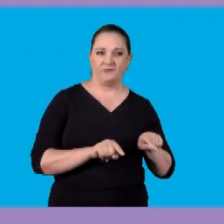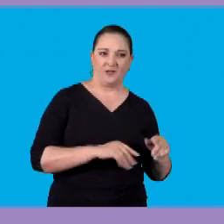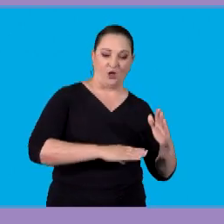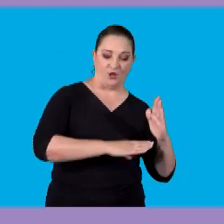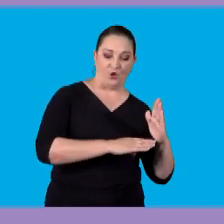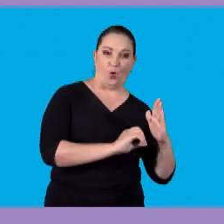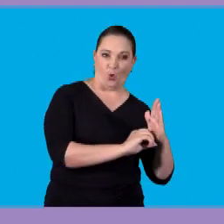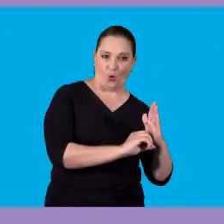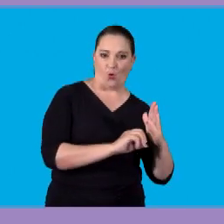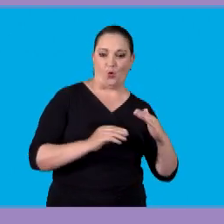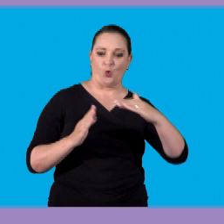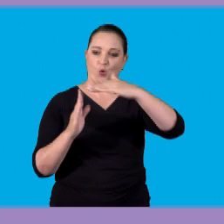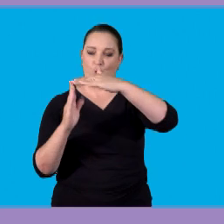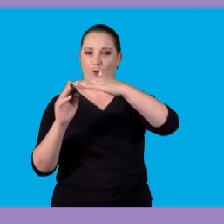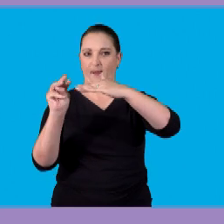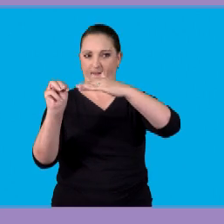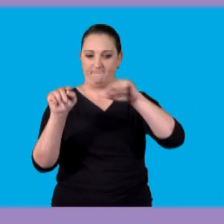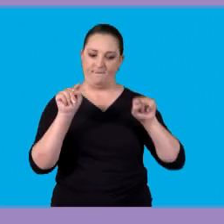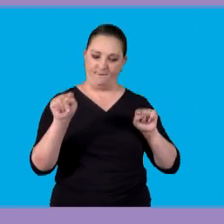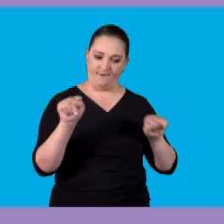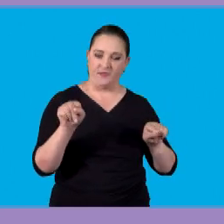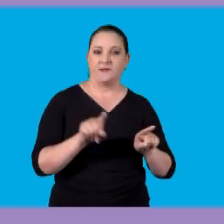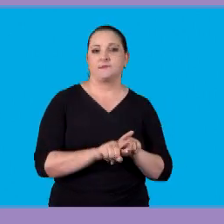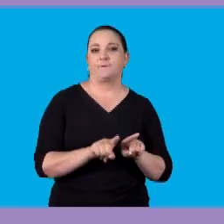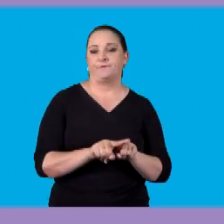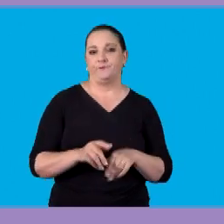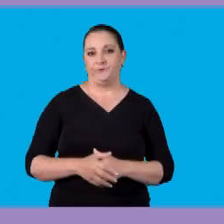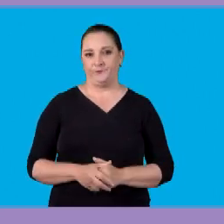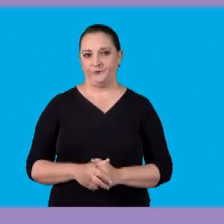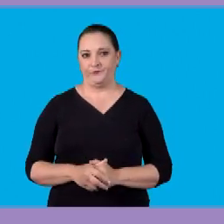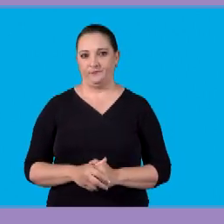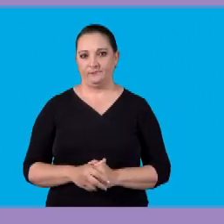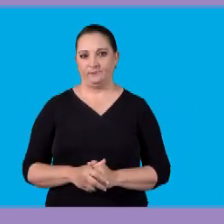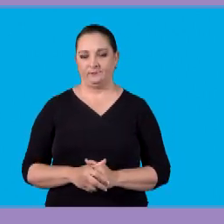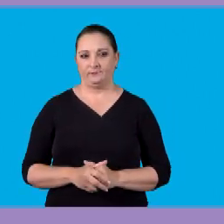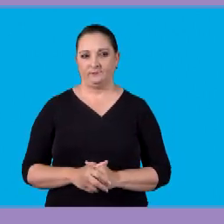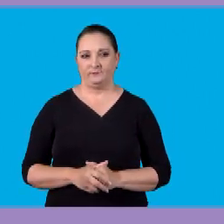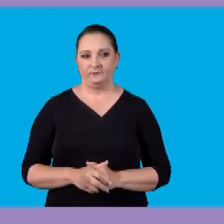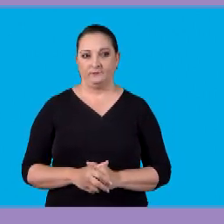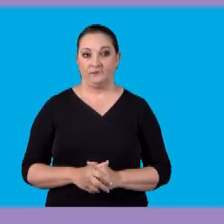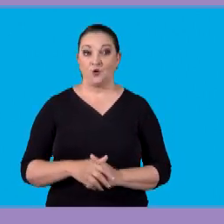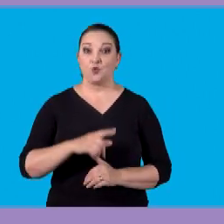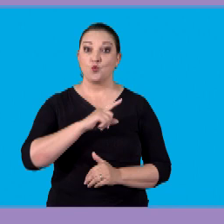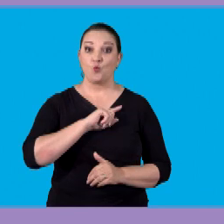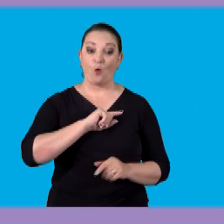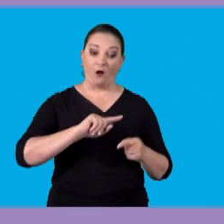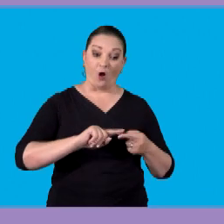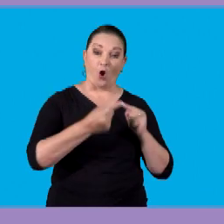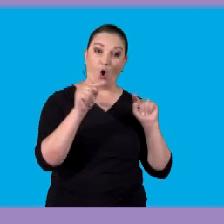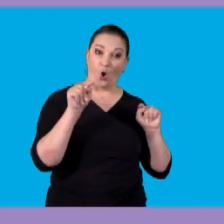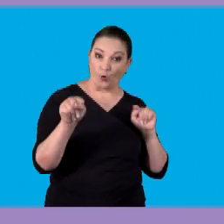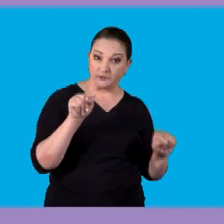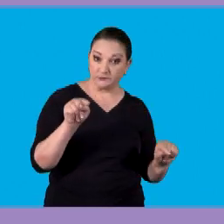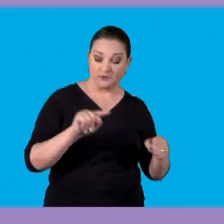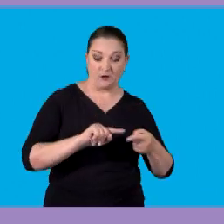So angle N is equals to angle L, and angle O is equals to angle M,